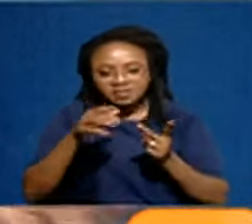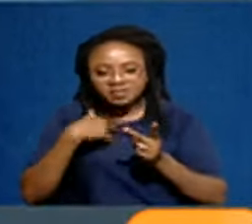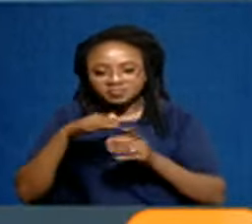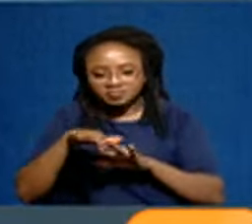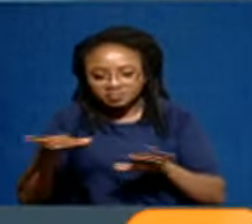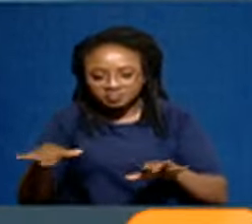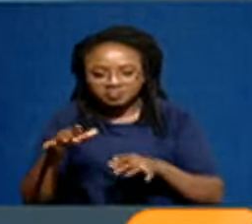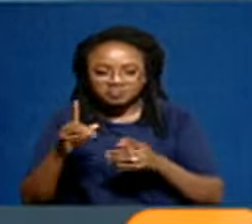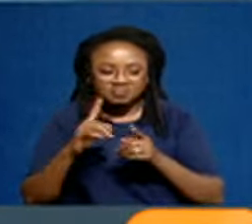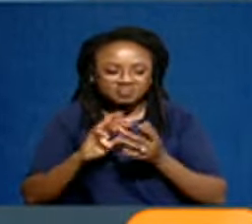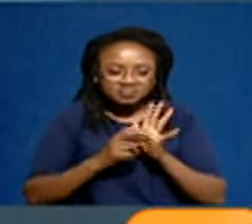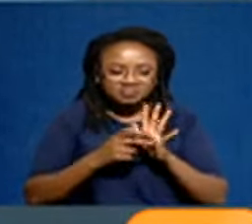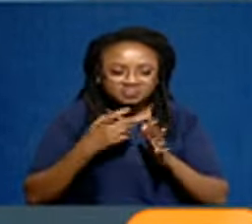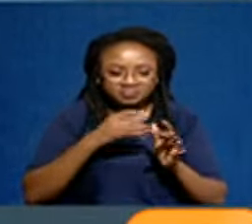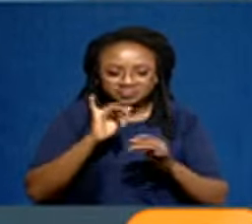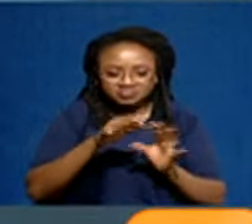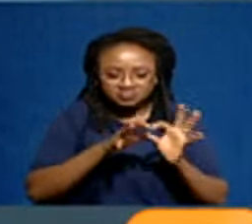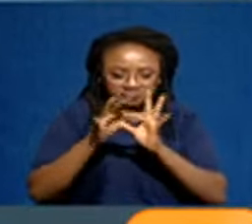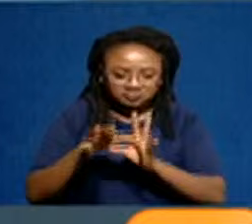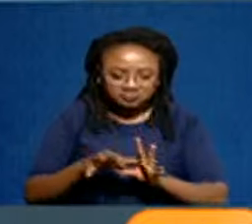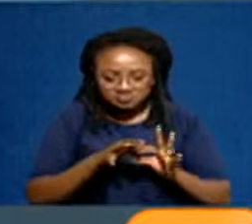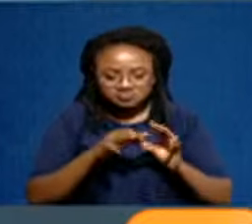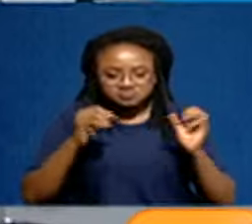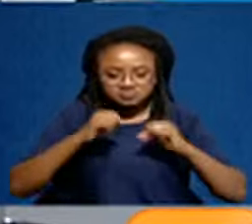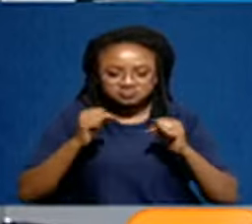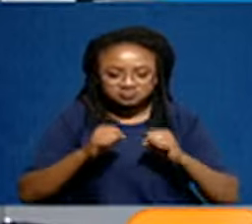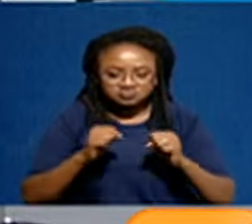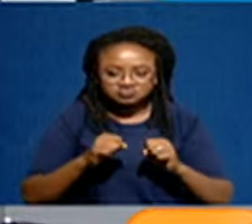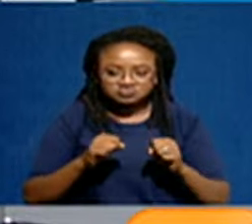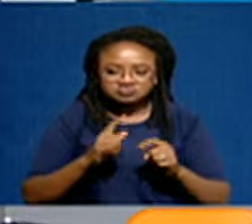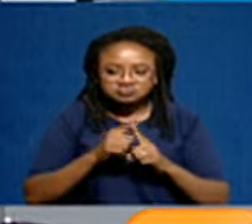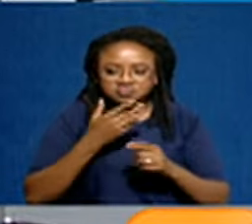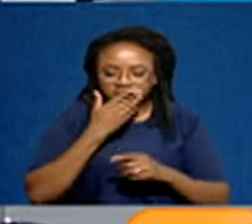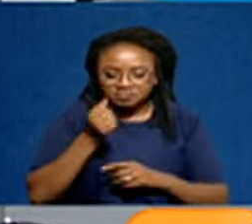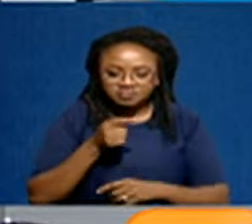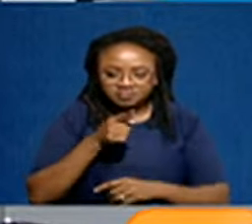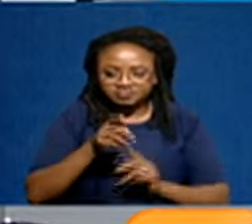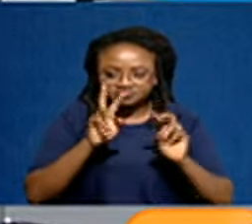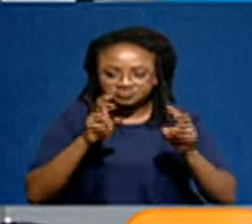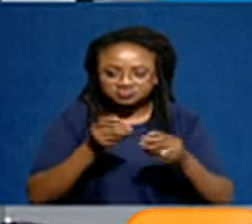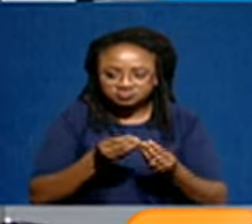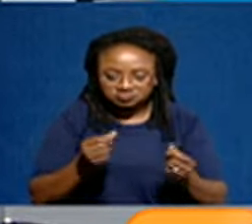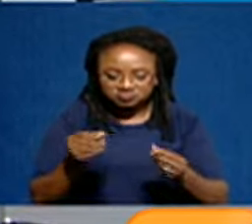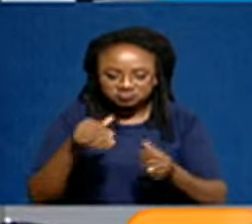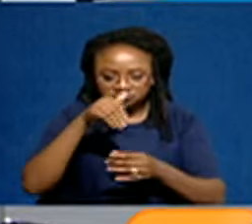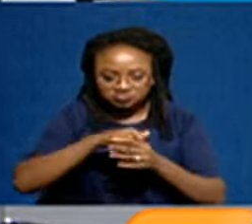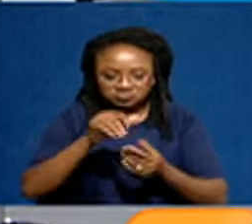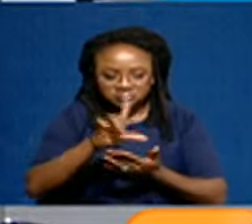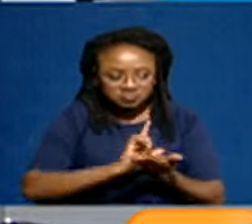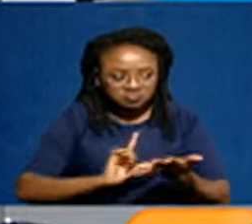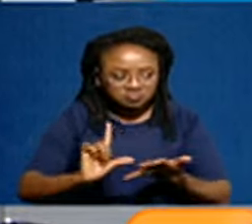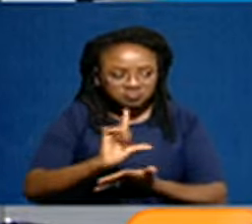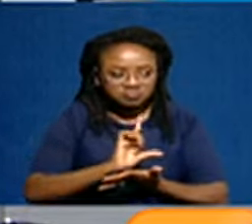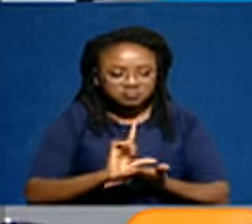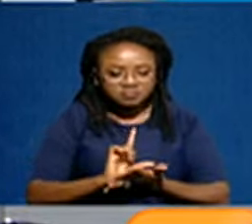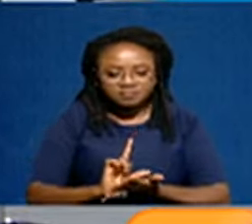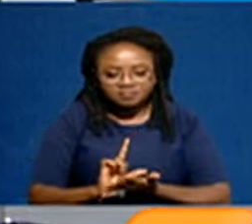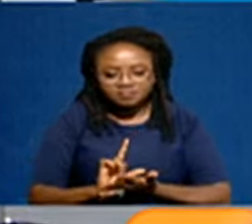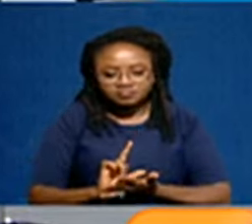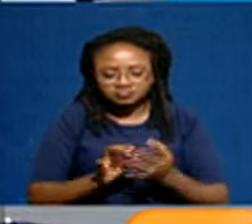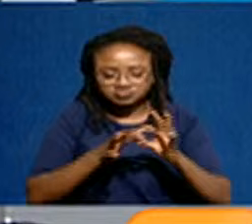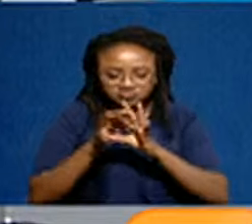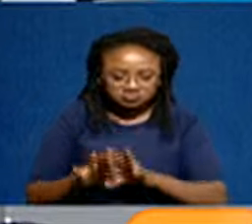whole country, yeah. some of these issues are much better dealt by the local branch of the